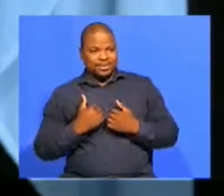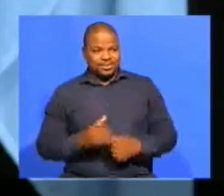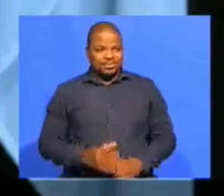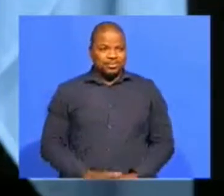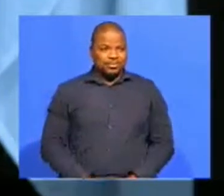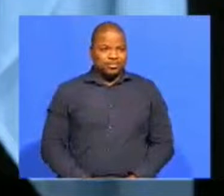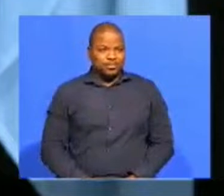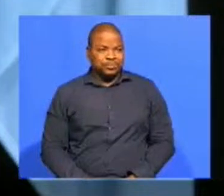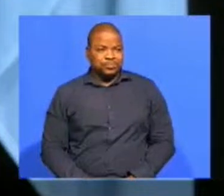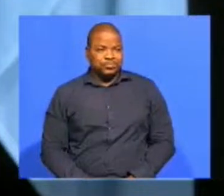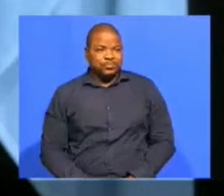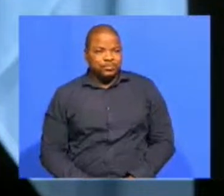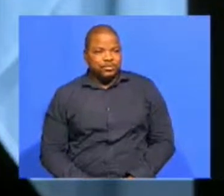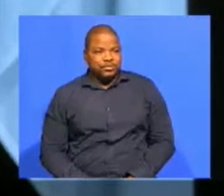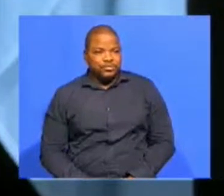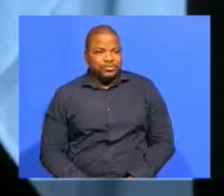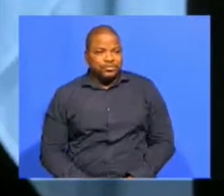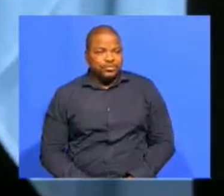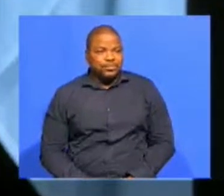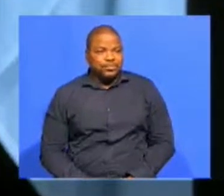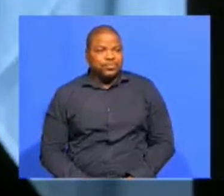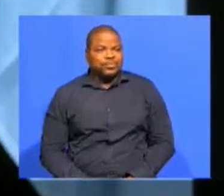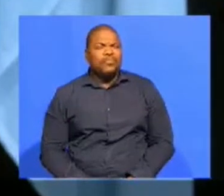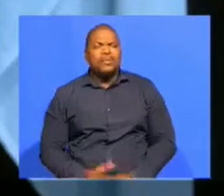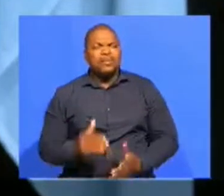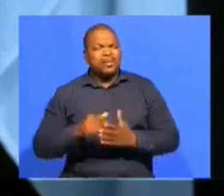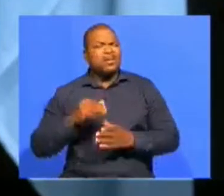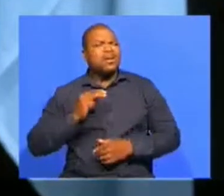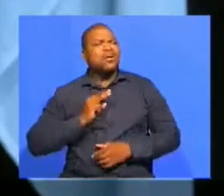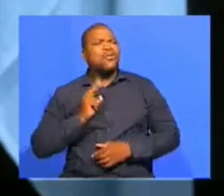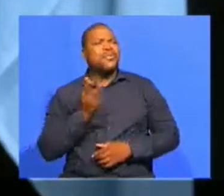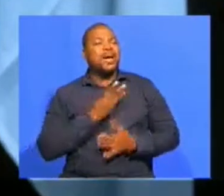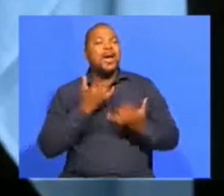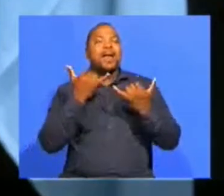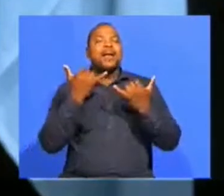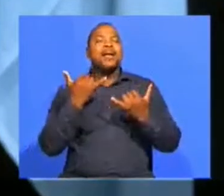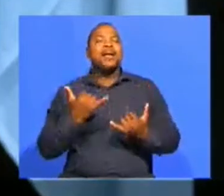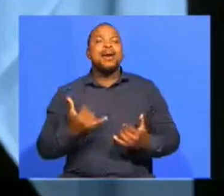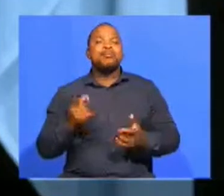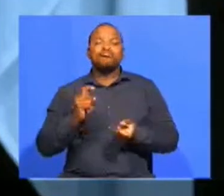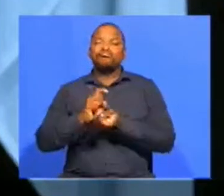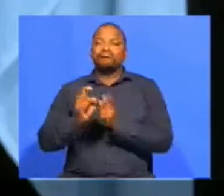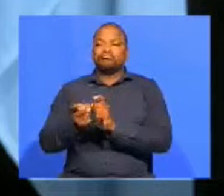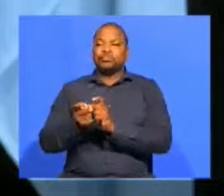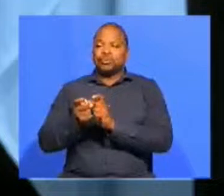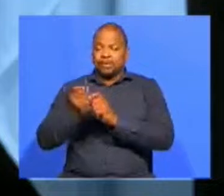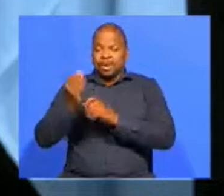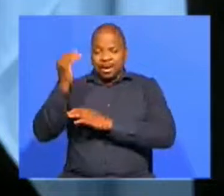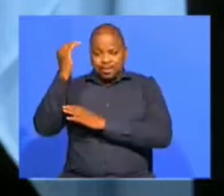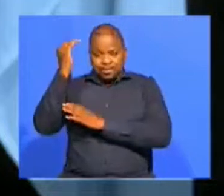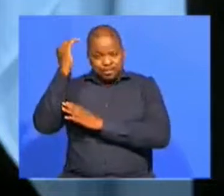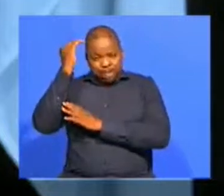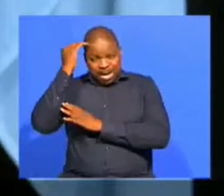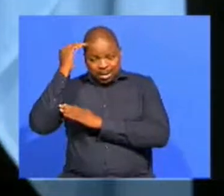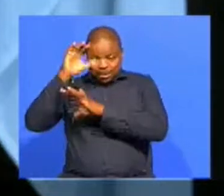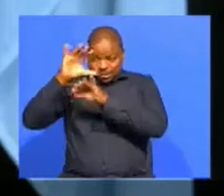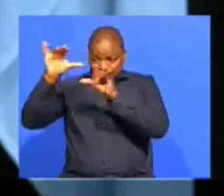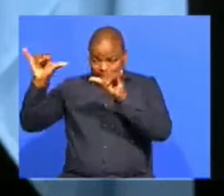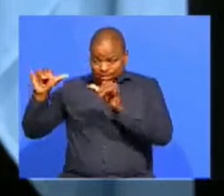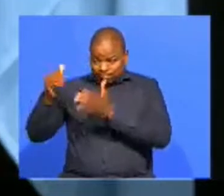and that we are now turning our minds to